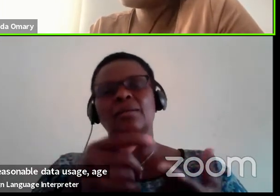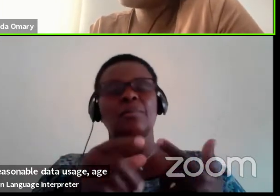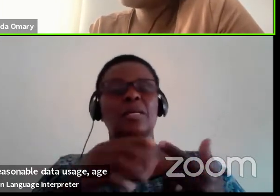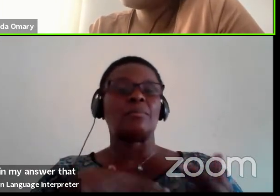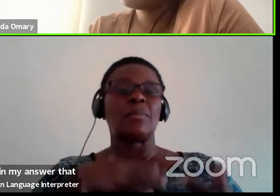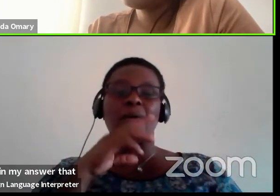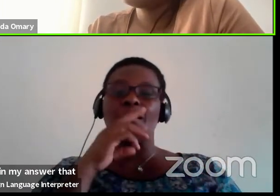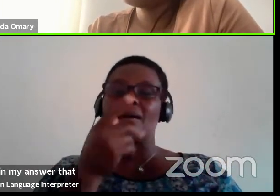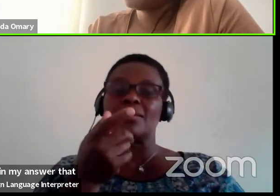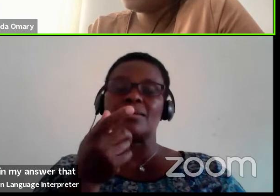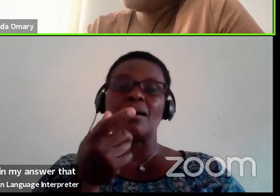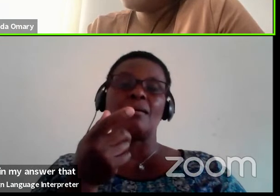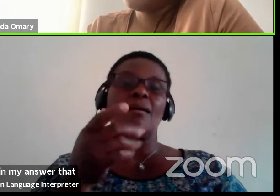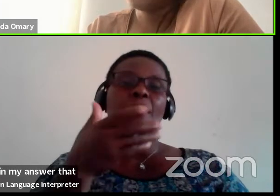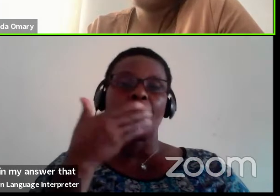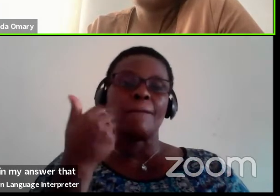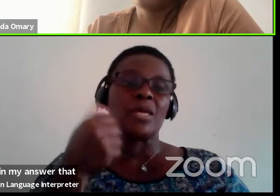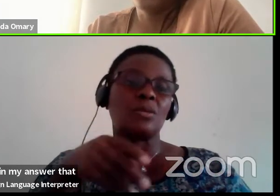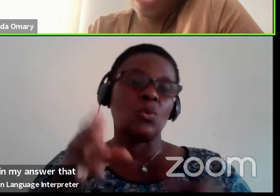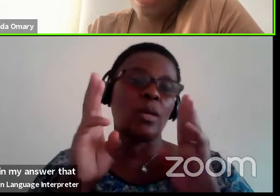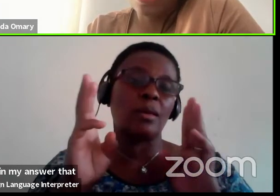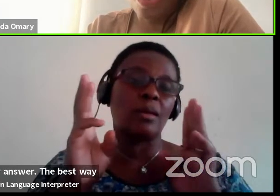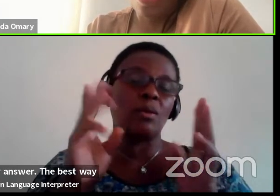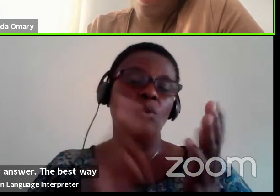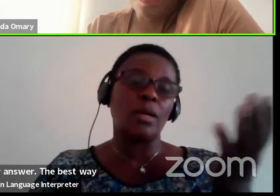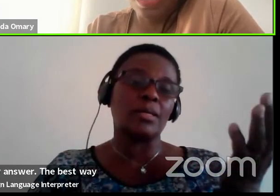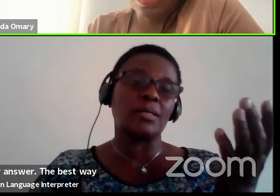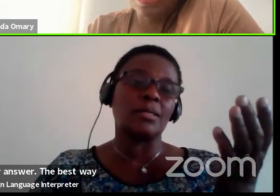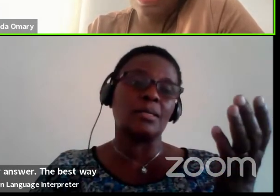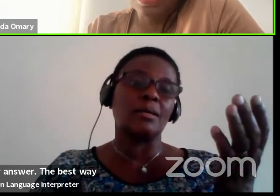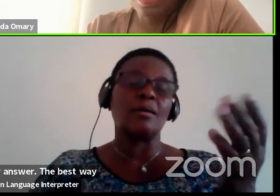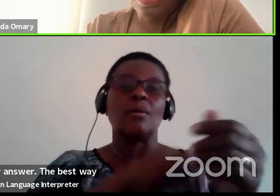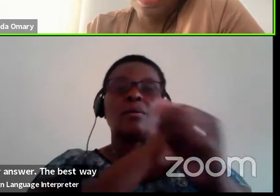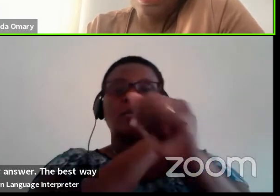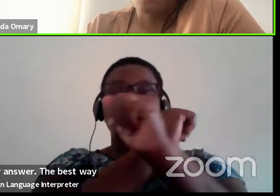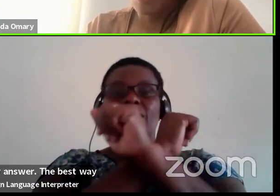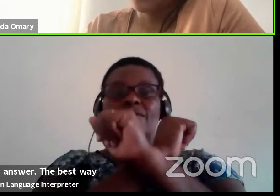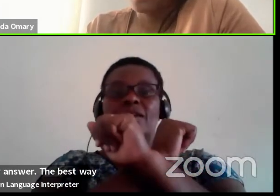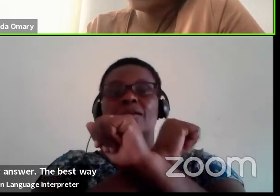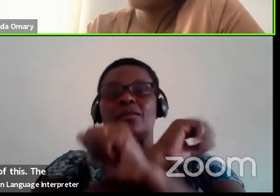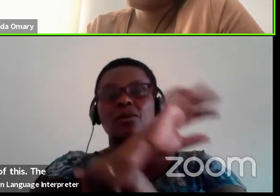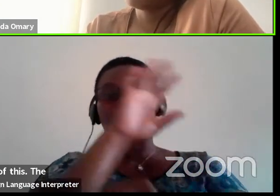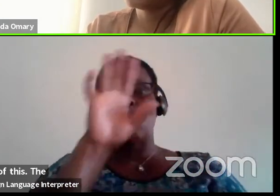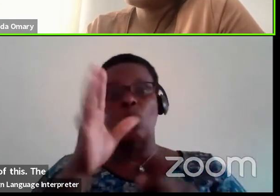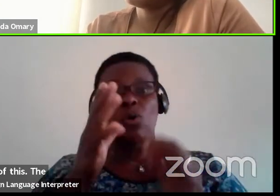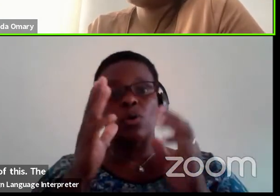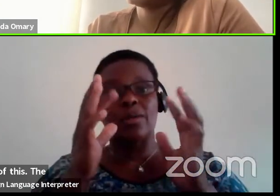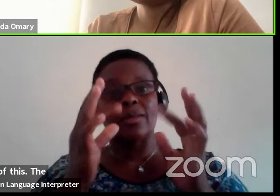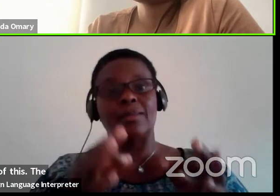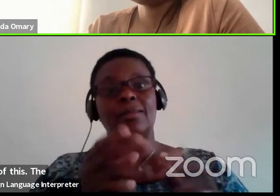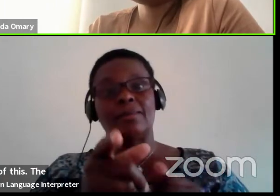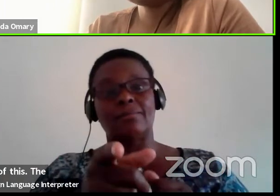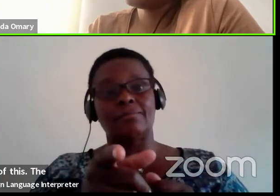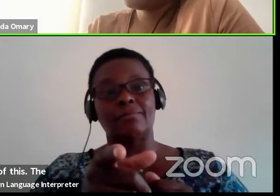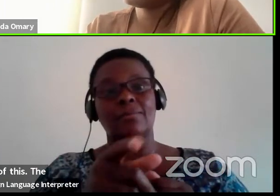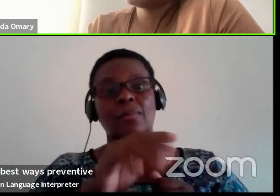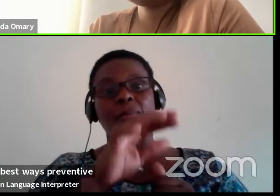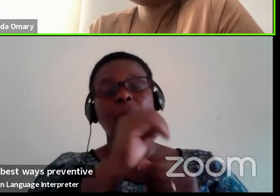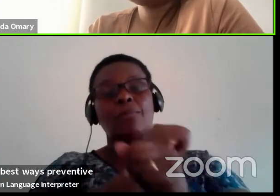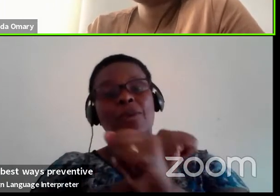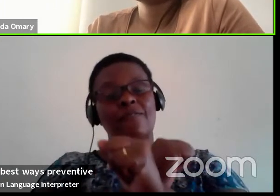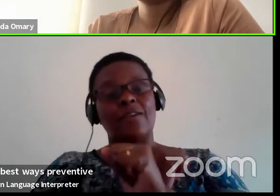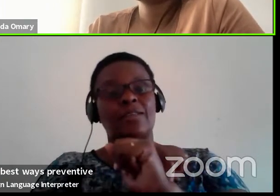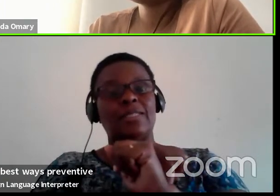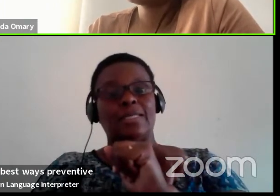the best way is to prevent all of this. The best way is preventive, like to ensure